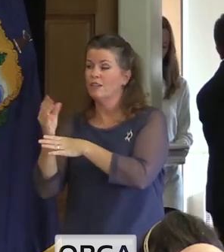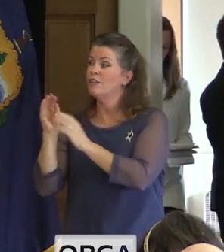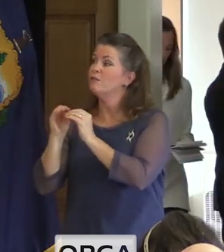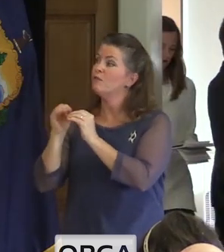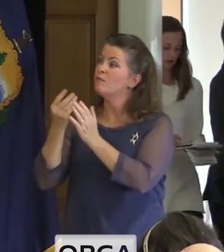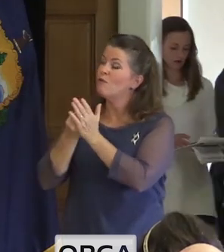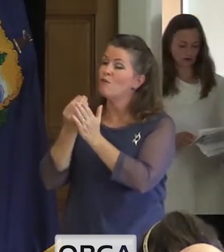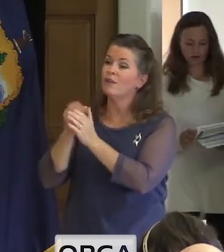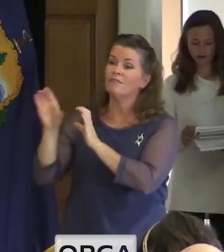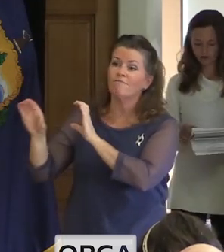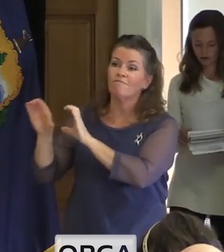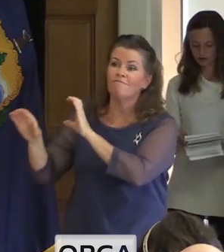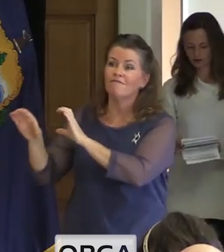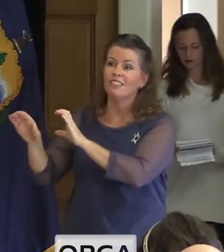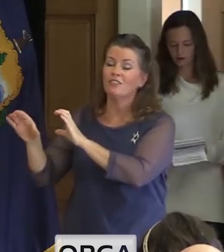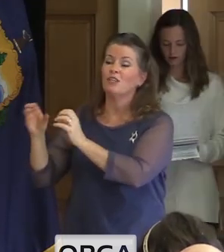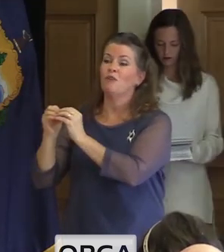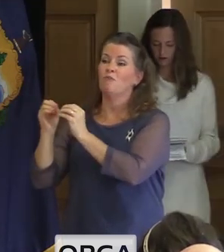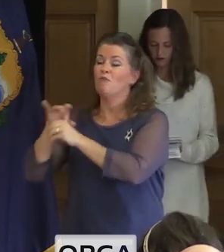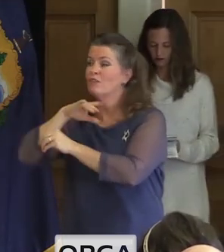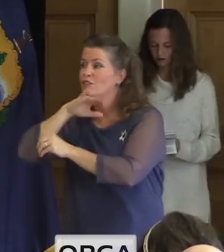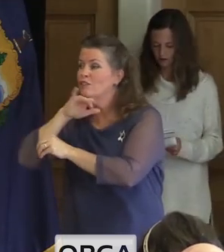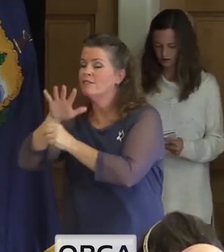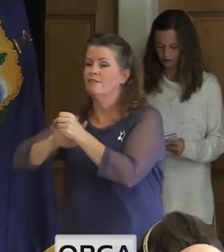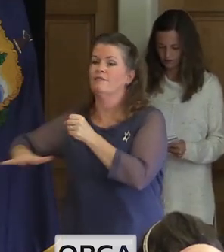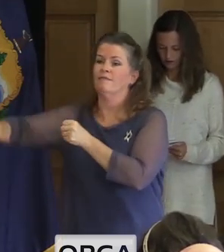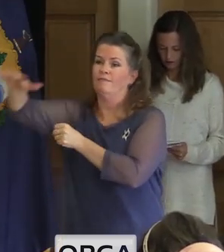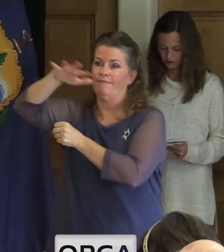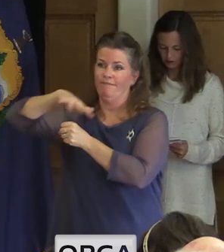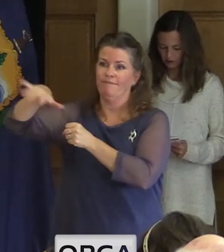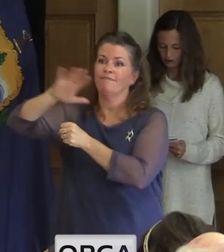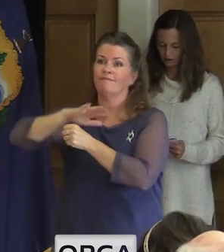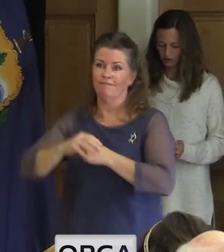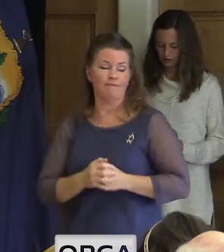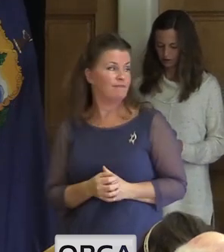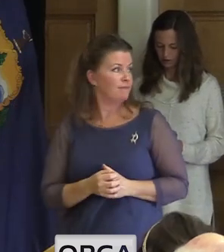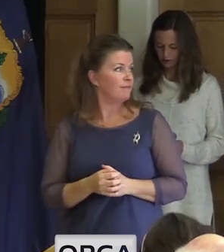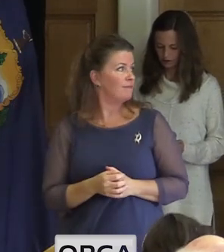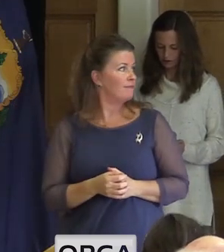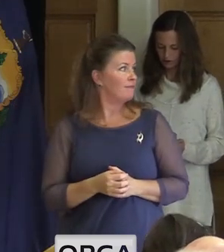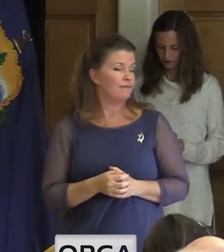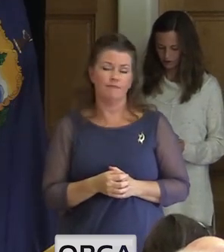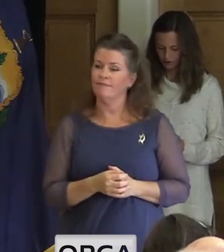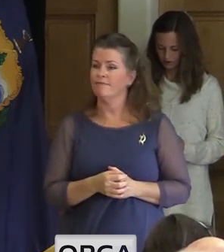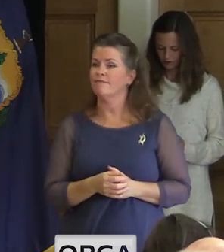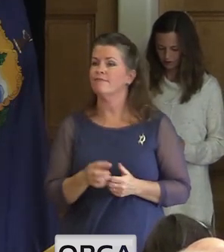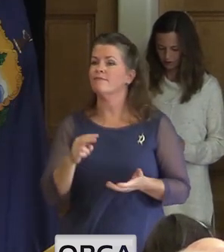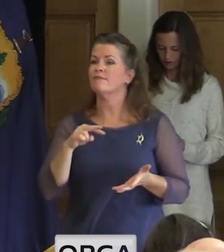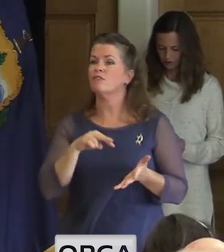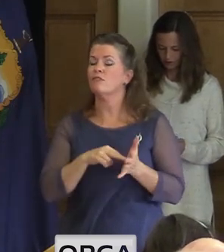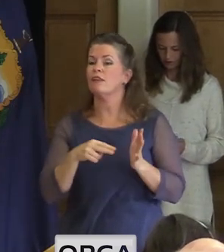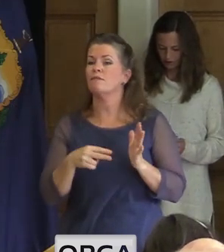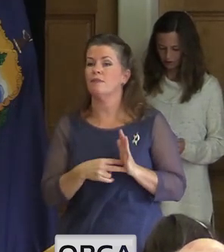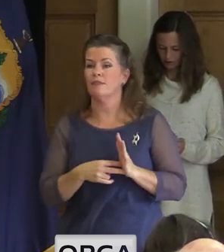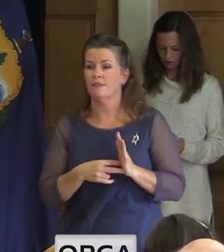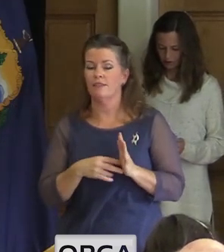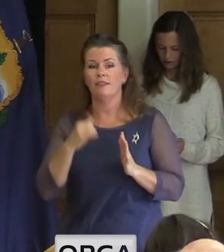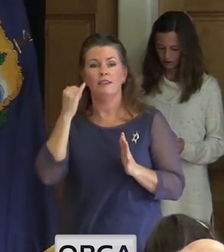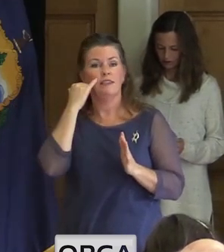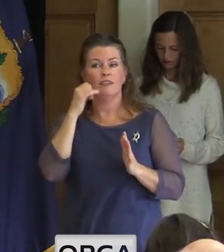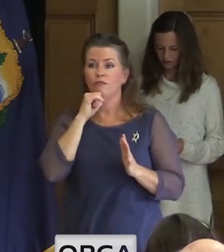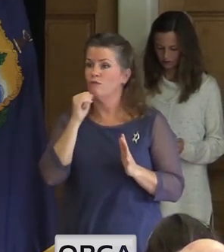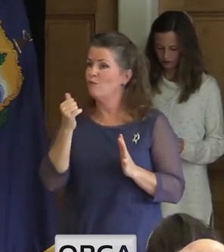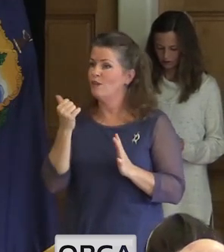into the atmosphere. And that means that if we do not effectively take him